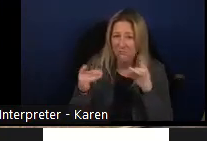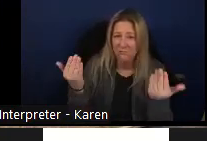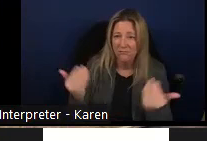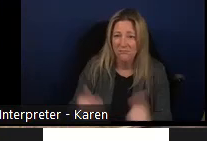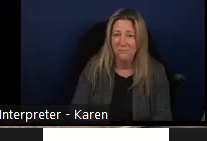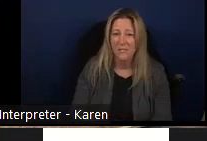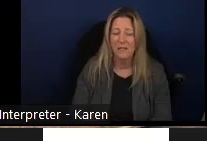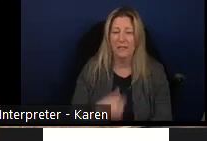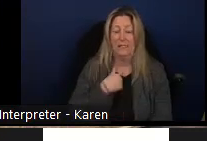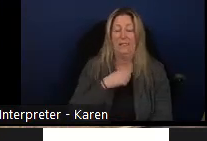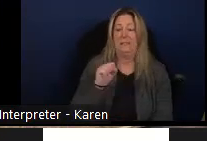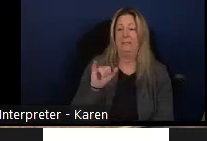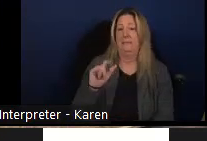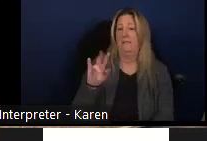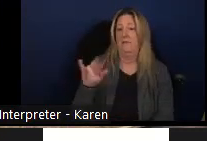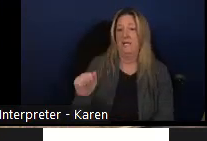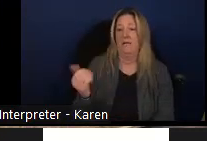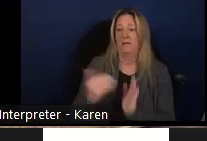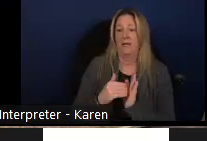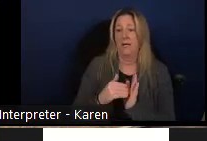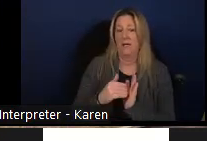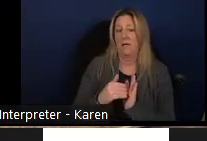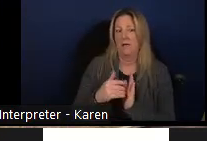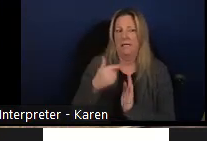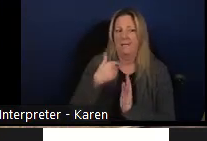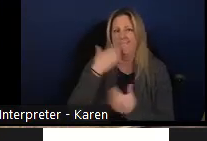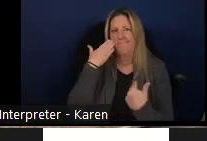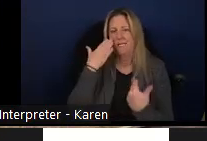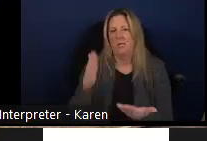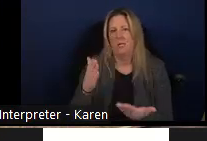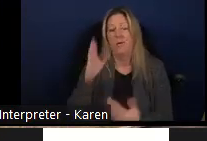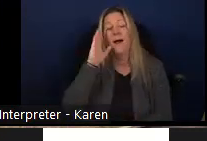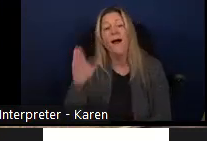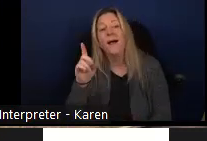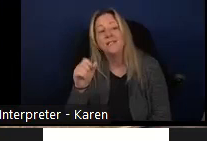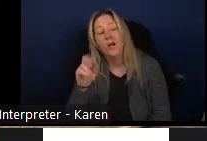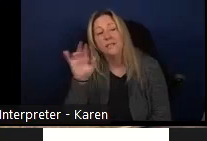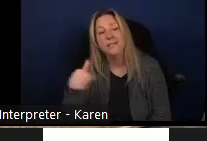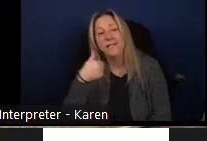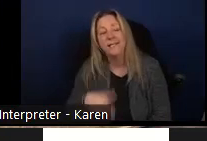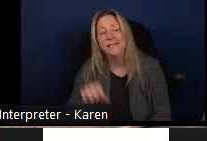Well, this is Sylvia again. I definitely don't know what other, hi, Darcy, it's Sylvia.